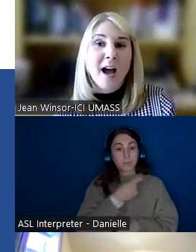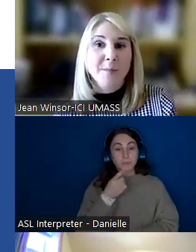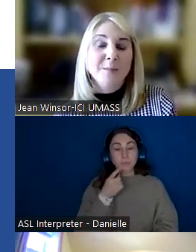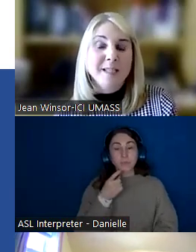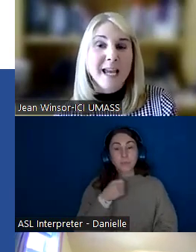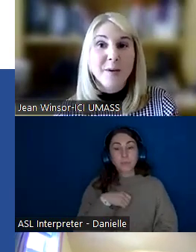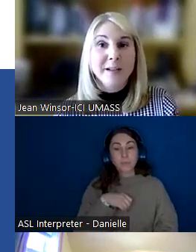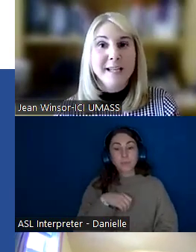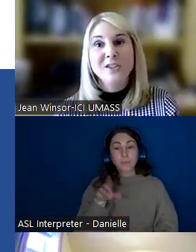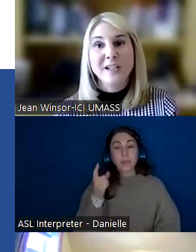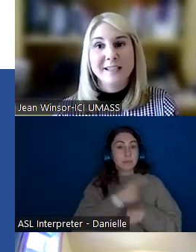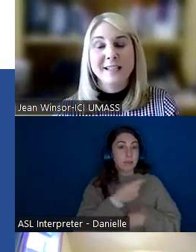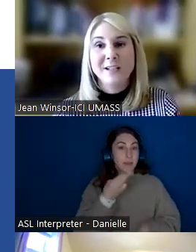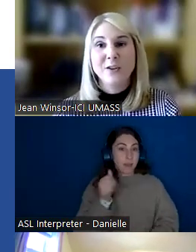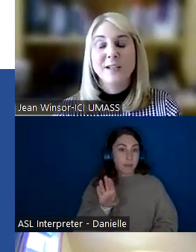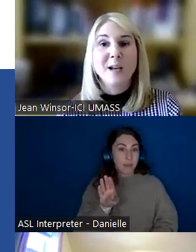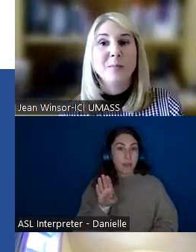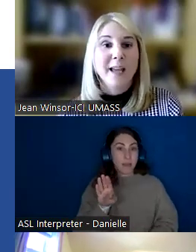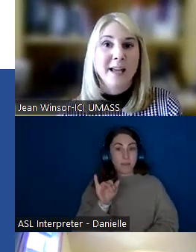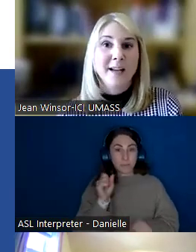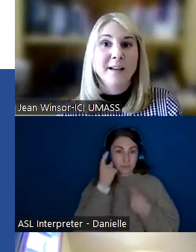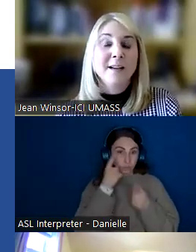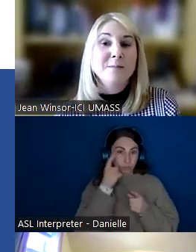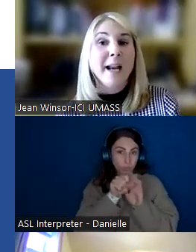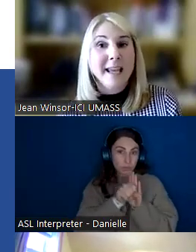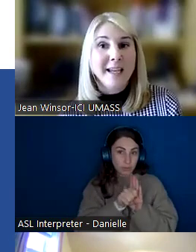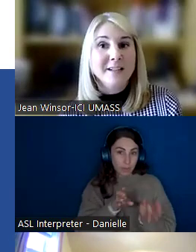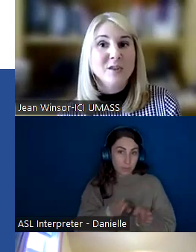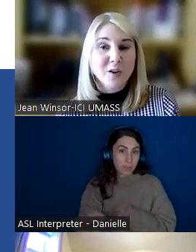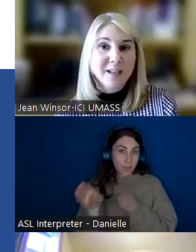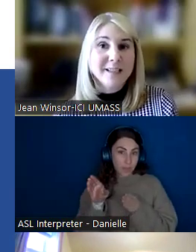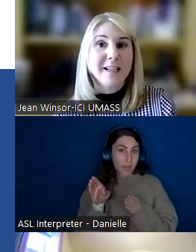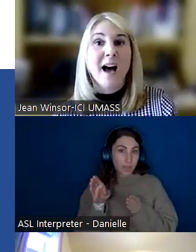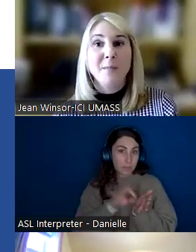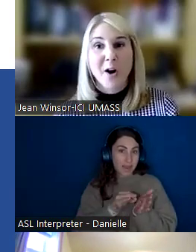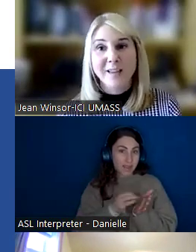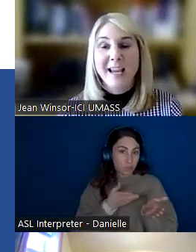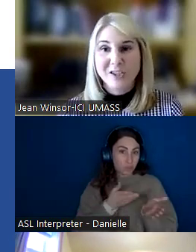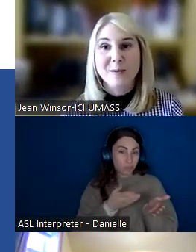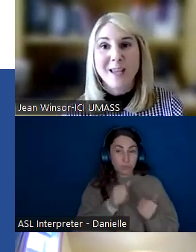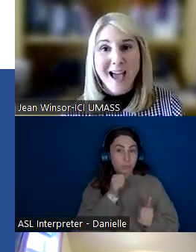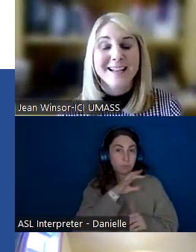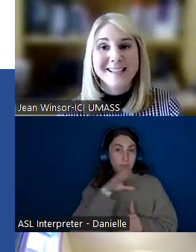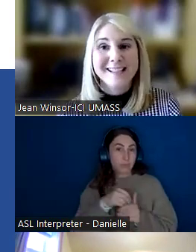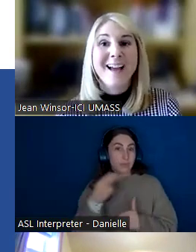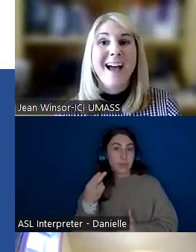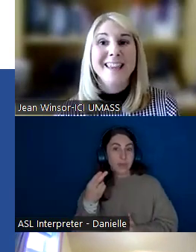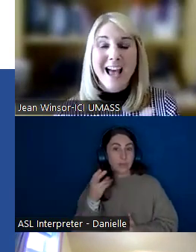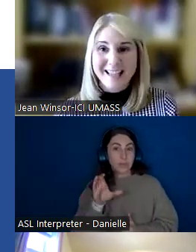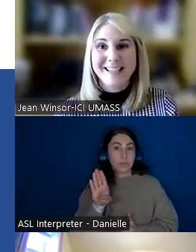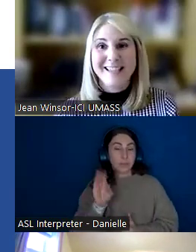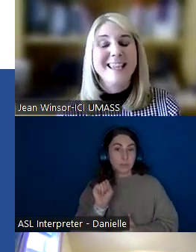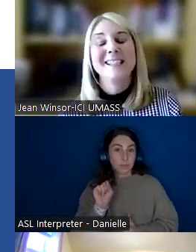where dehabilitation is considered a state plan Medicaid service and not part of the HCBS,